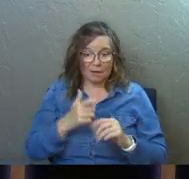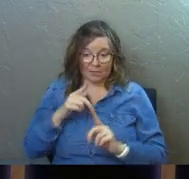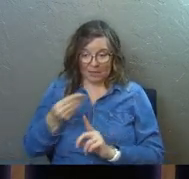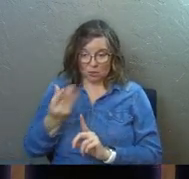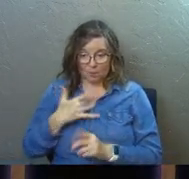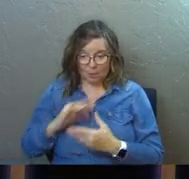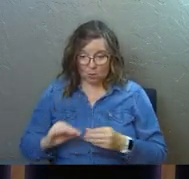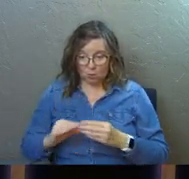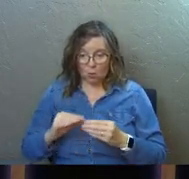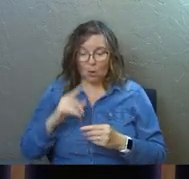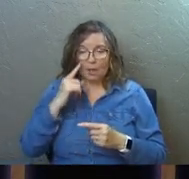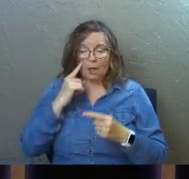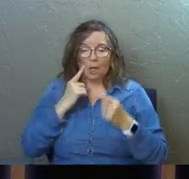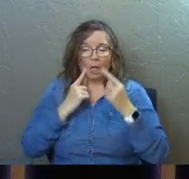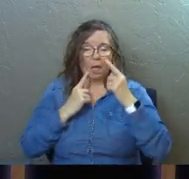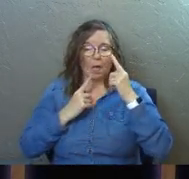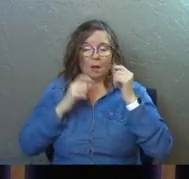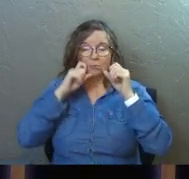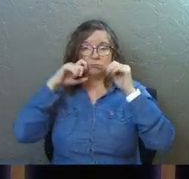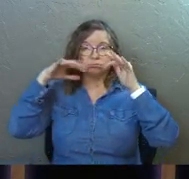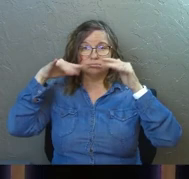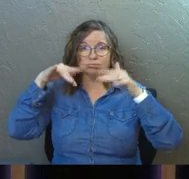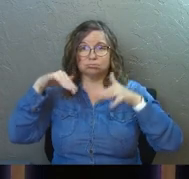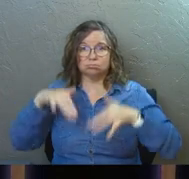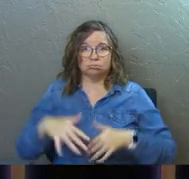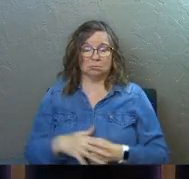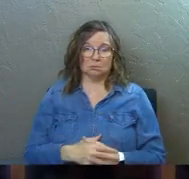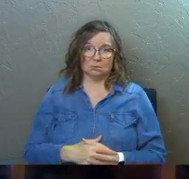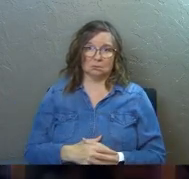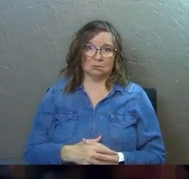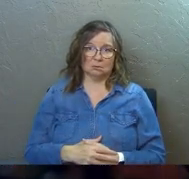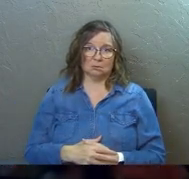their story, the tears just, oh!